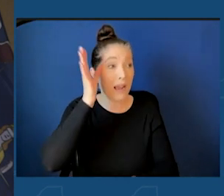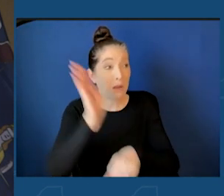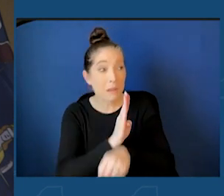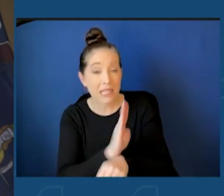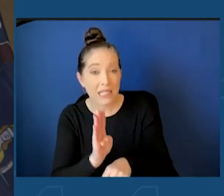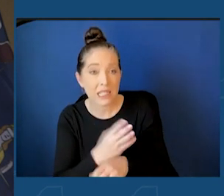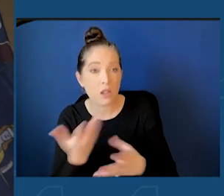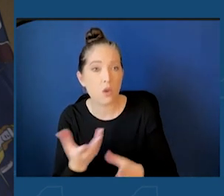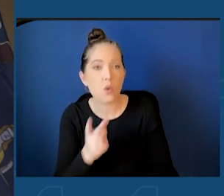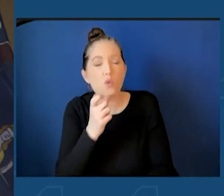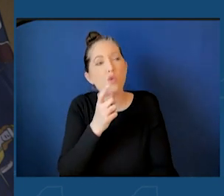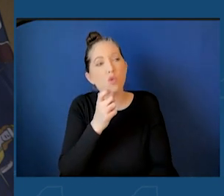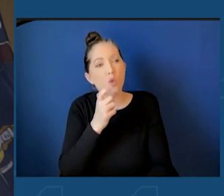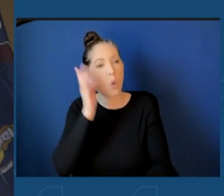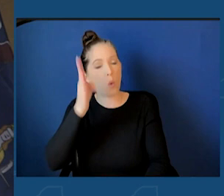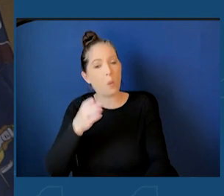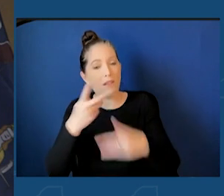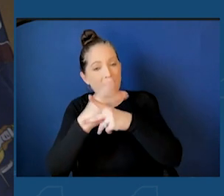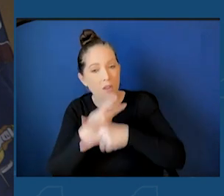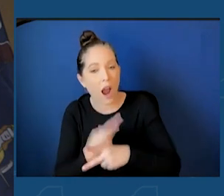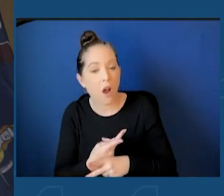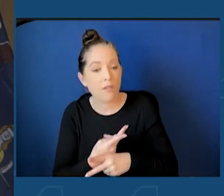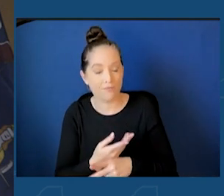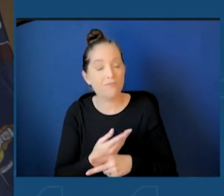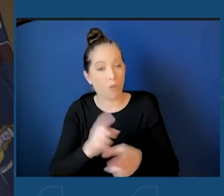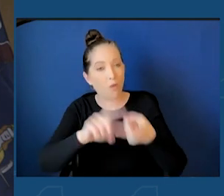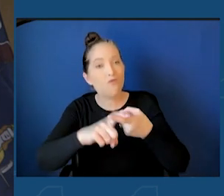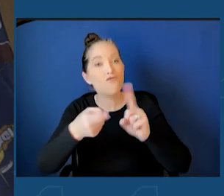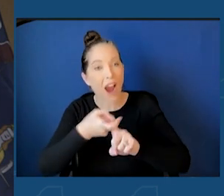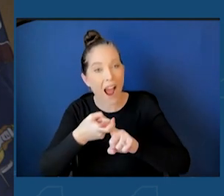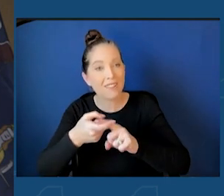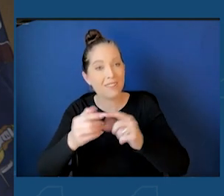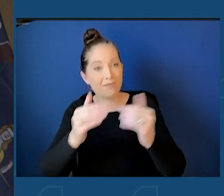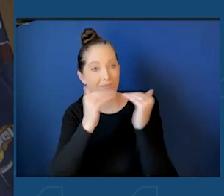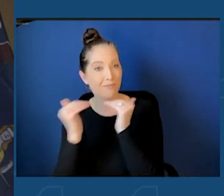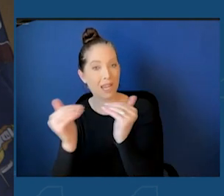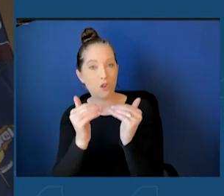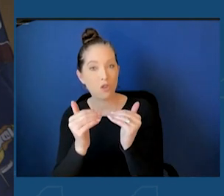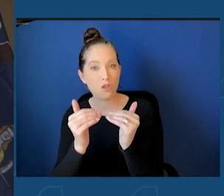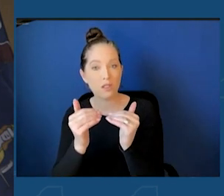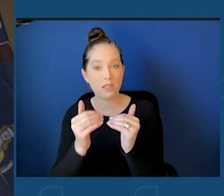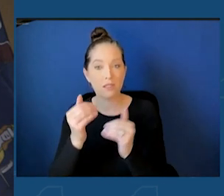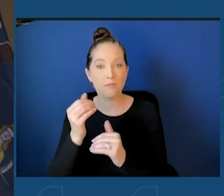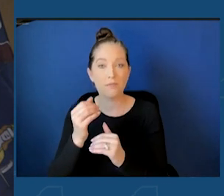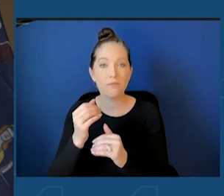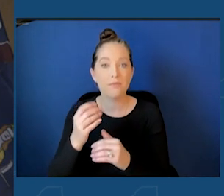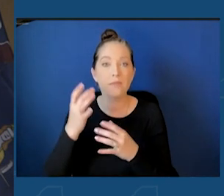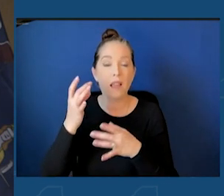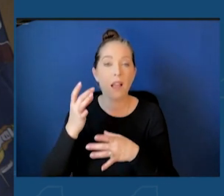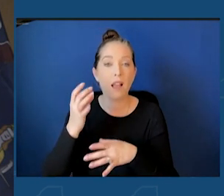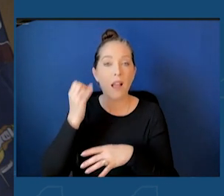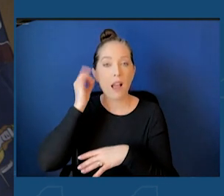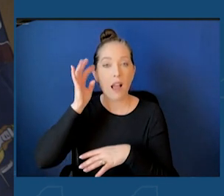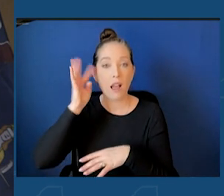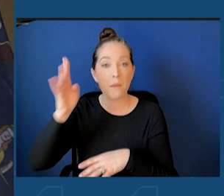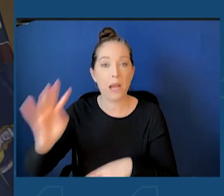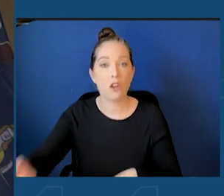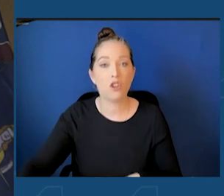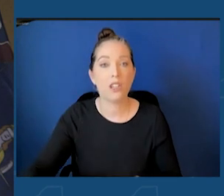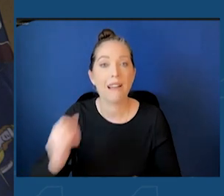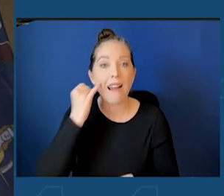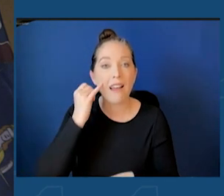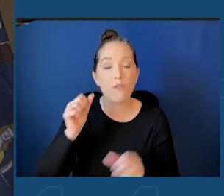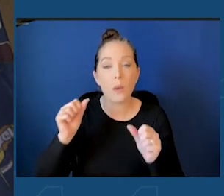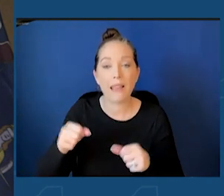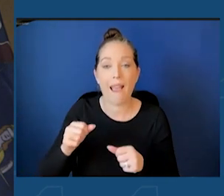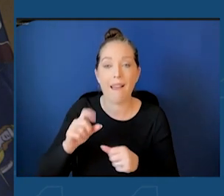help? It's often your friends. Imagine if we could give some training to other classmates. They don't have to have this as their career, but